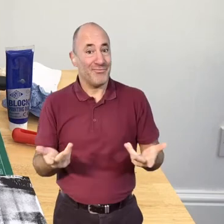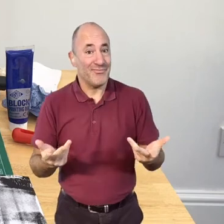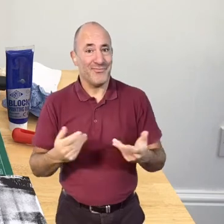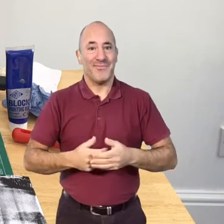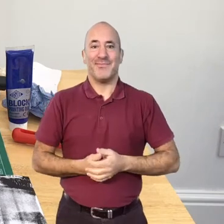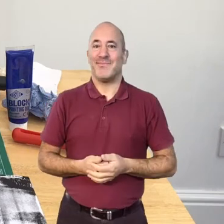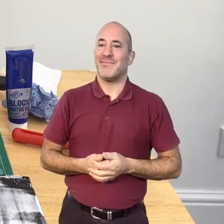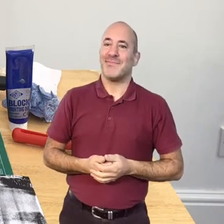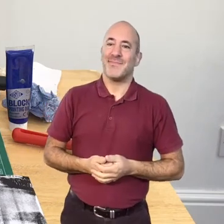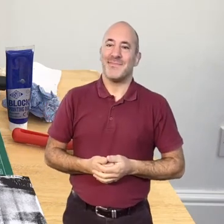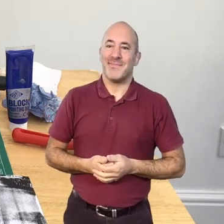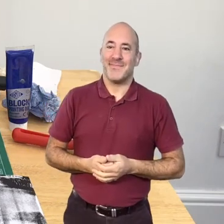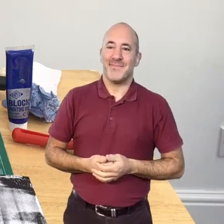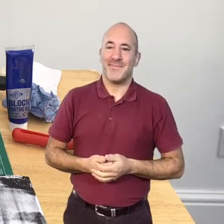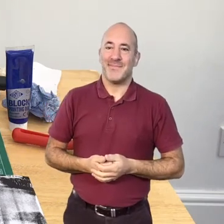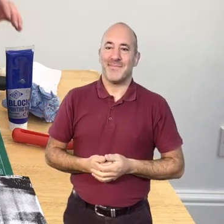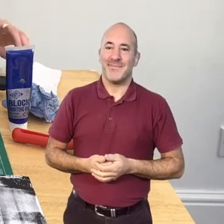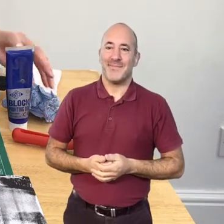You can make nice shapes in your print with it.